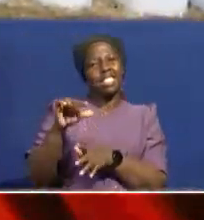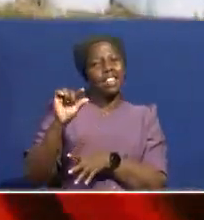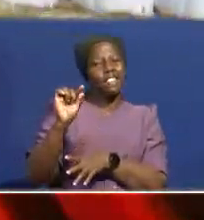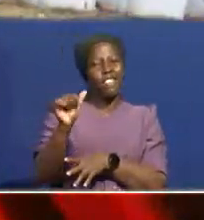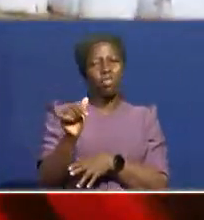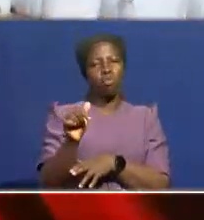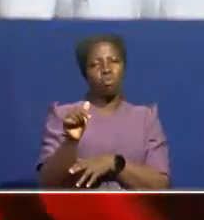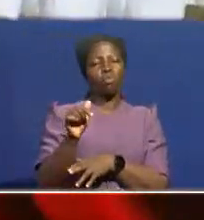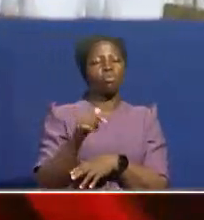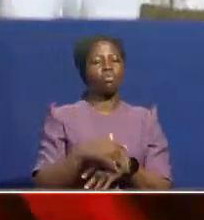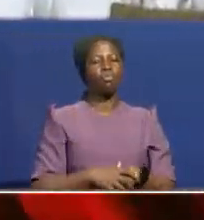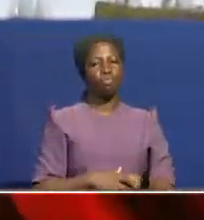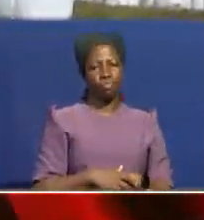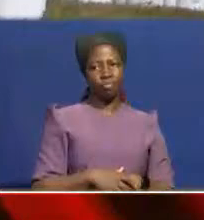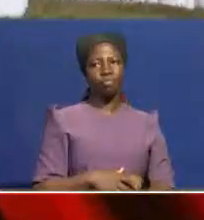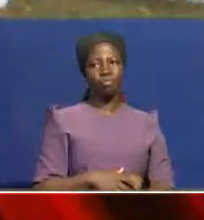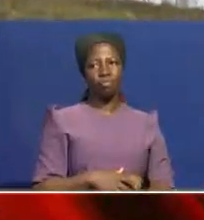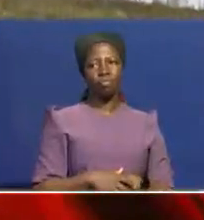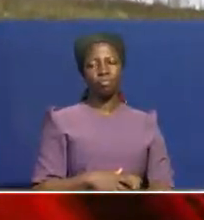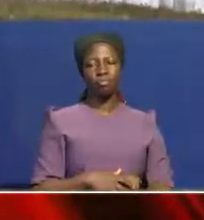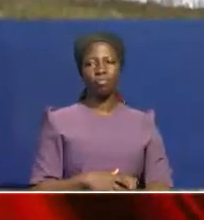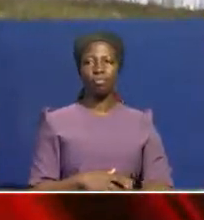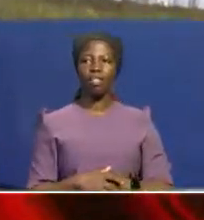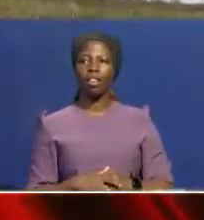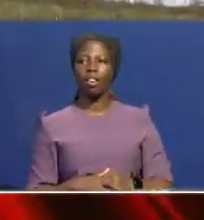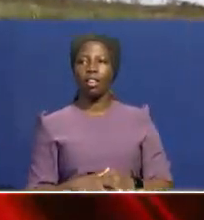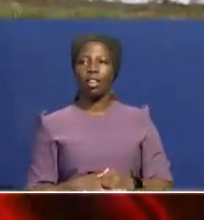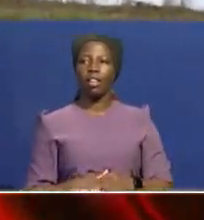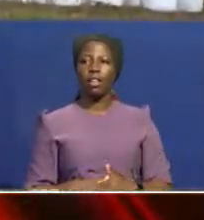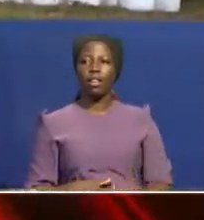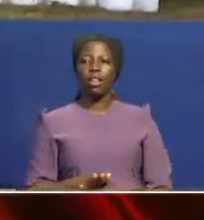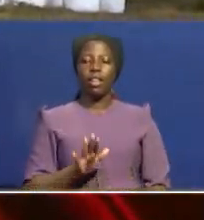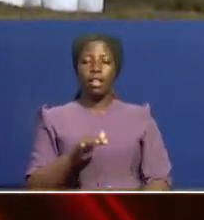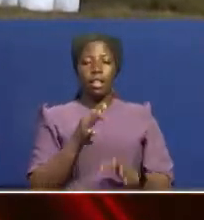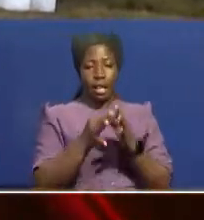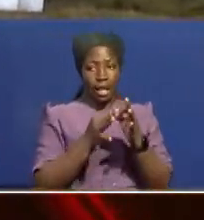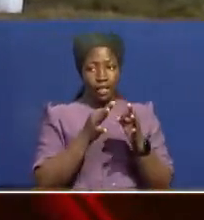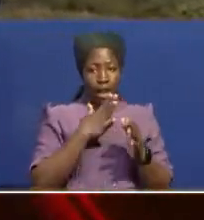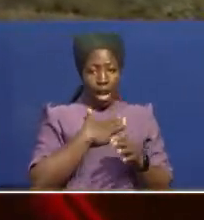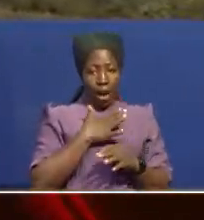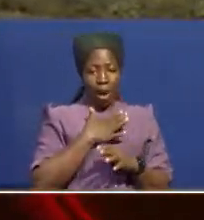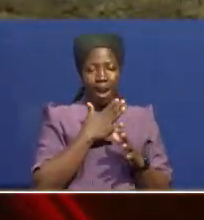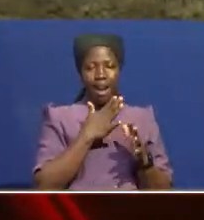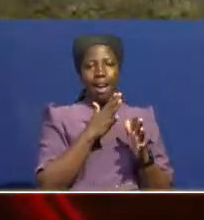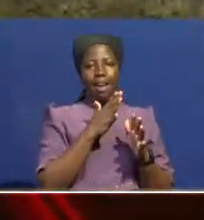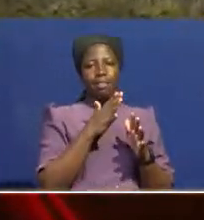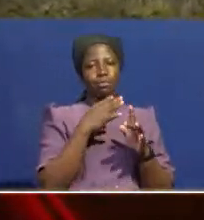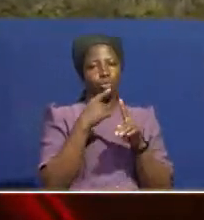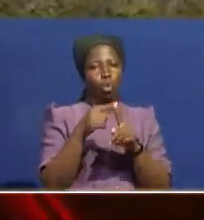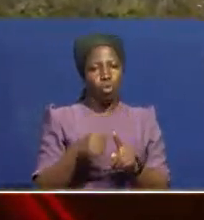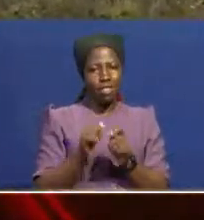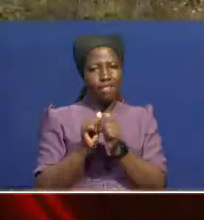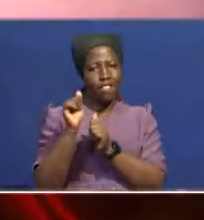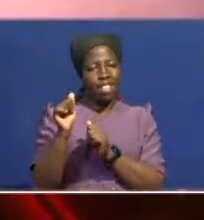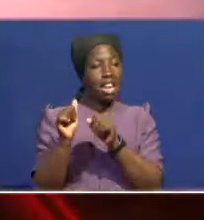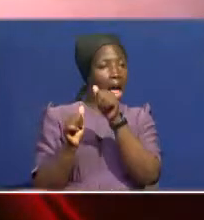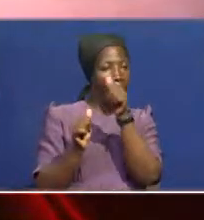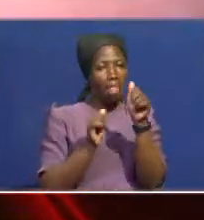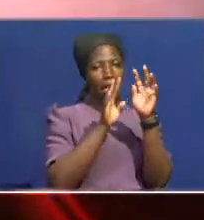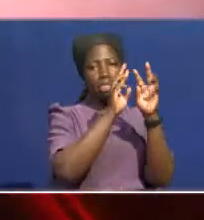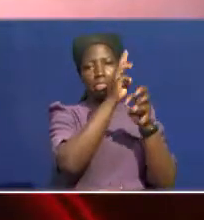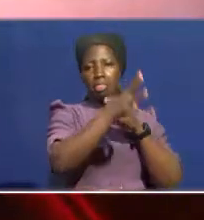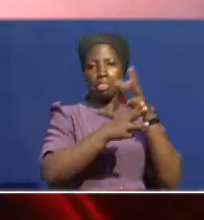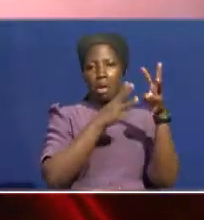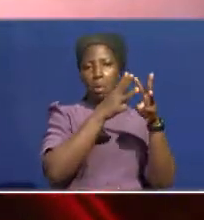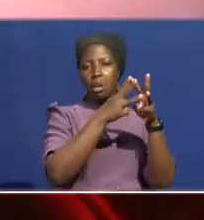of 1 to 10, we are on the minus when it comes to what we're thinking about the scale. If our average is 15 and that for the rest of the world is 200, then